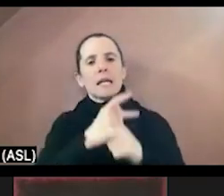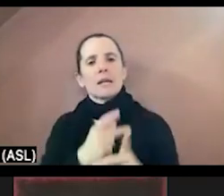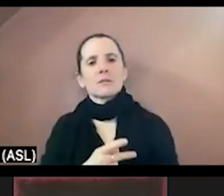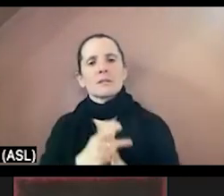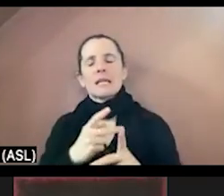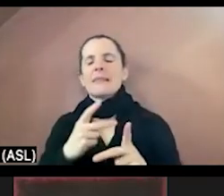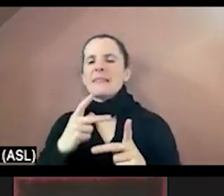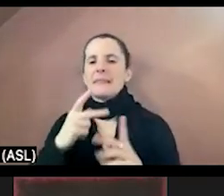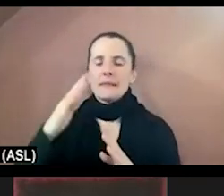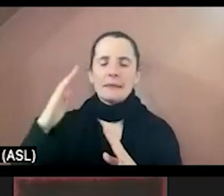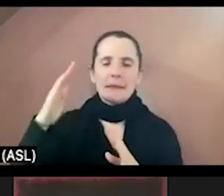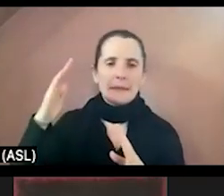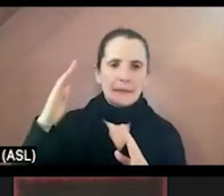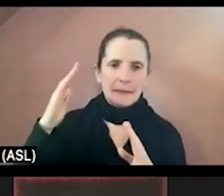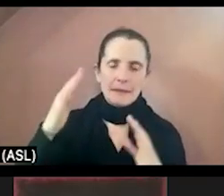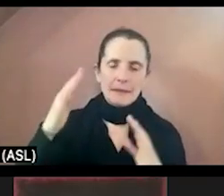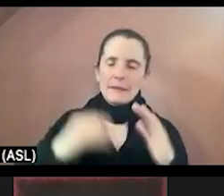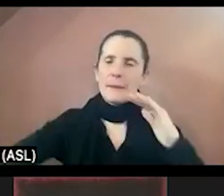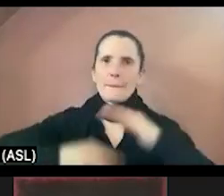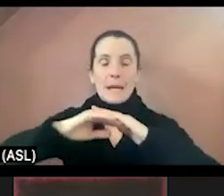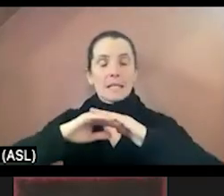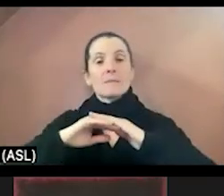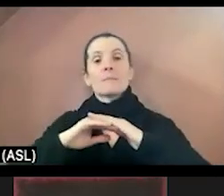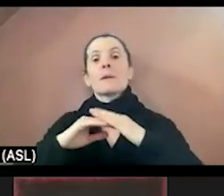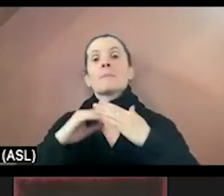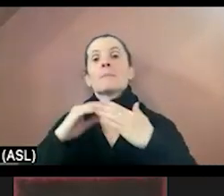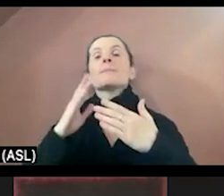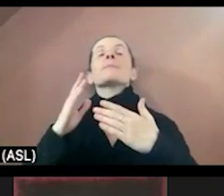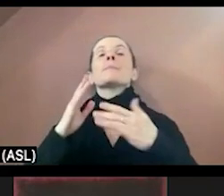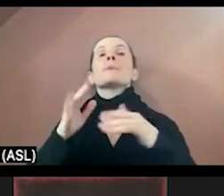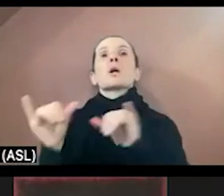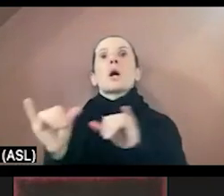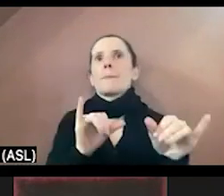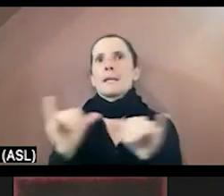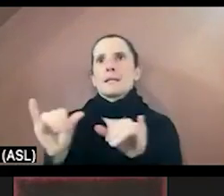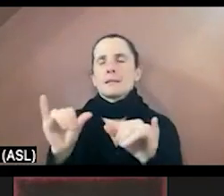numbers. Okay, at least if the numbers are not giant.